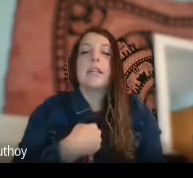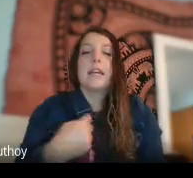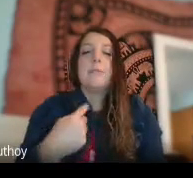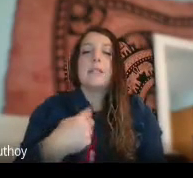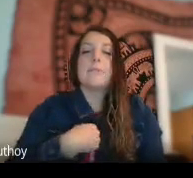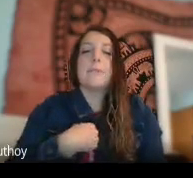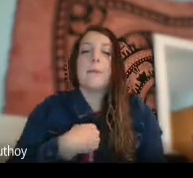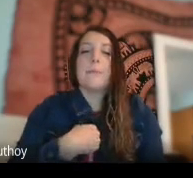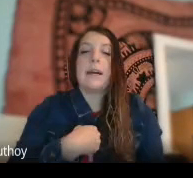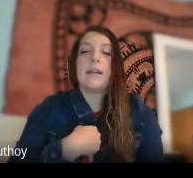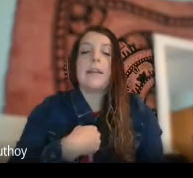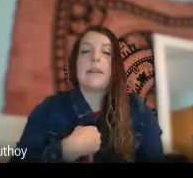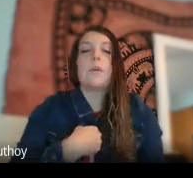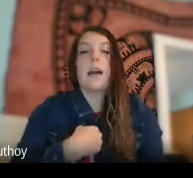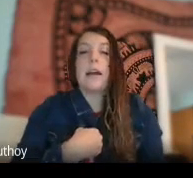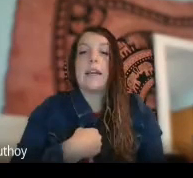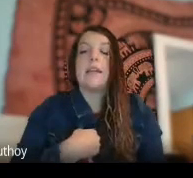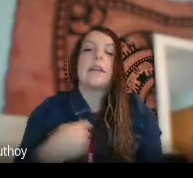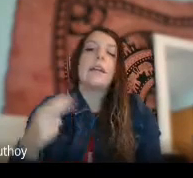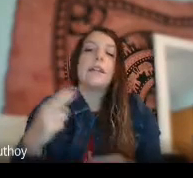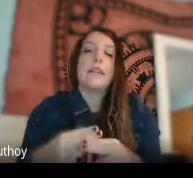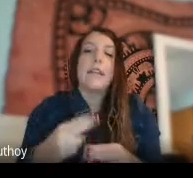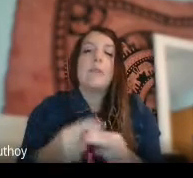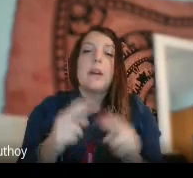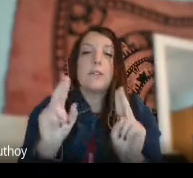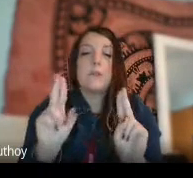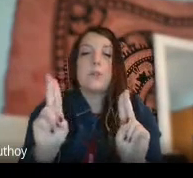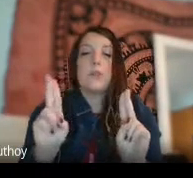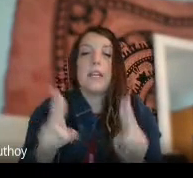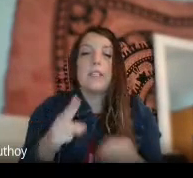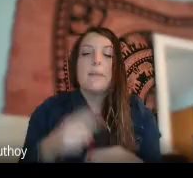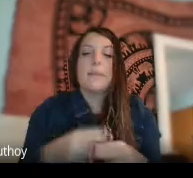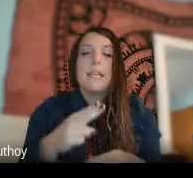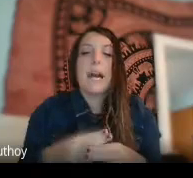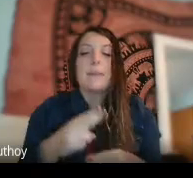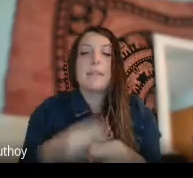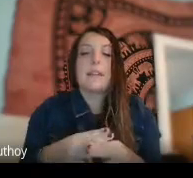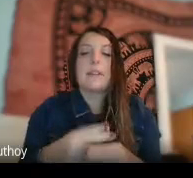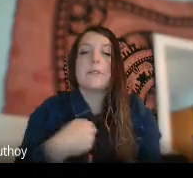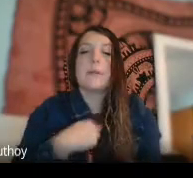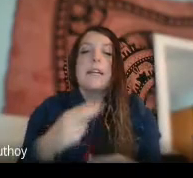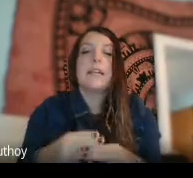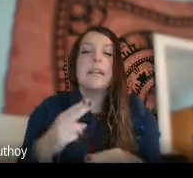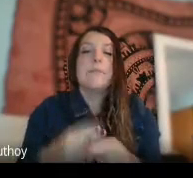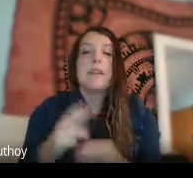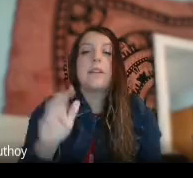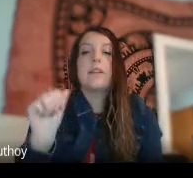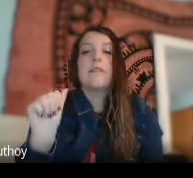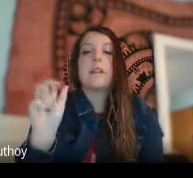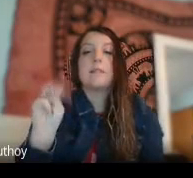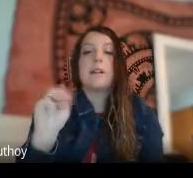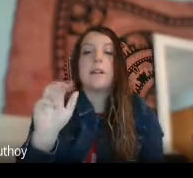So for name, it's my or I. Name, you got two U hand shapes, tap them together. So my